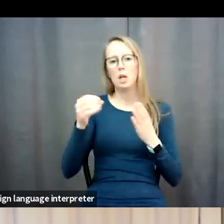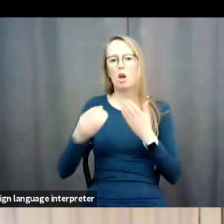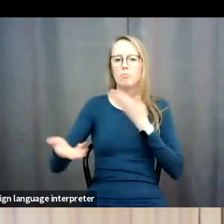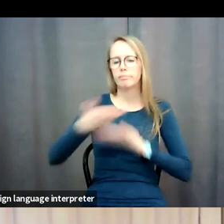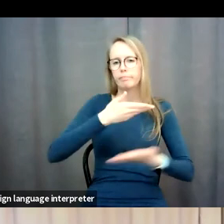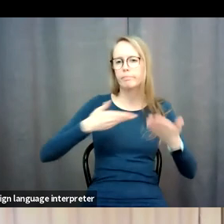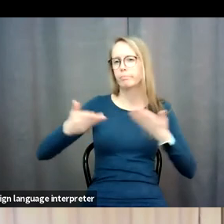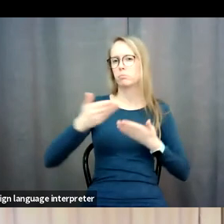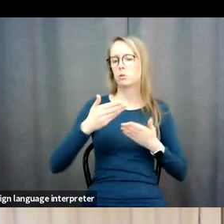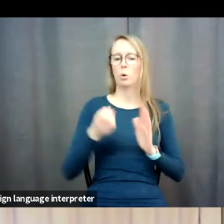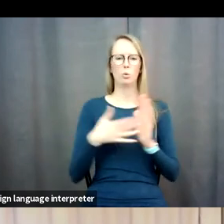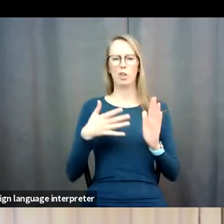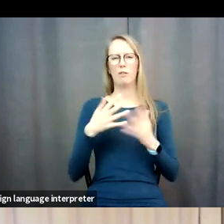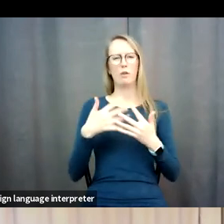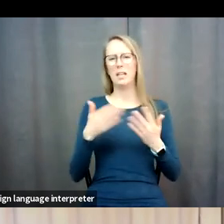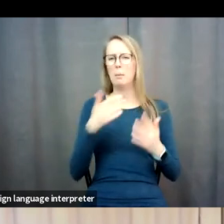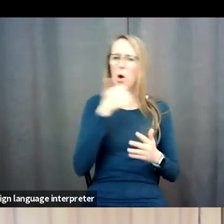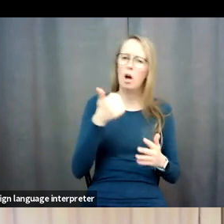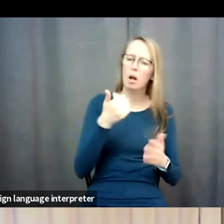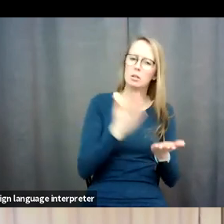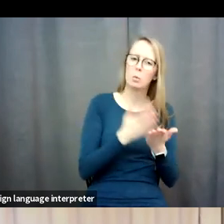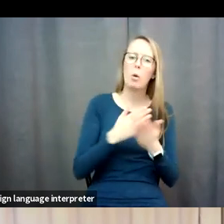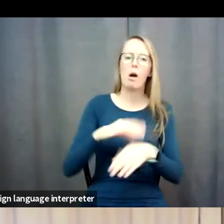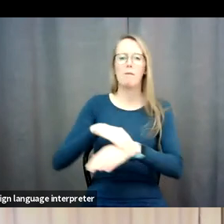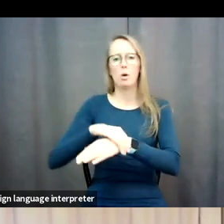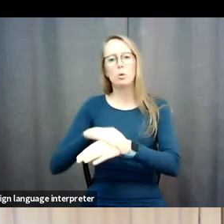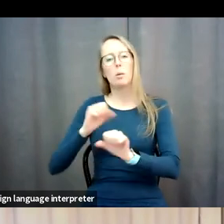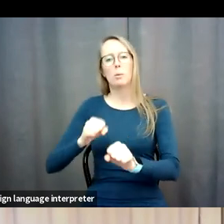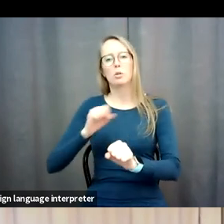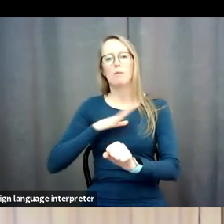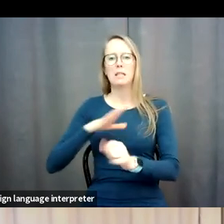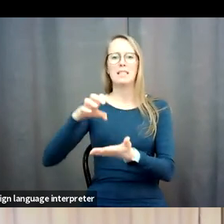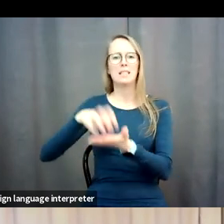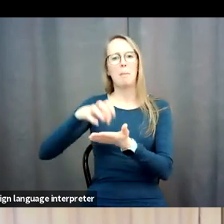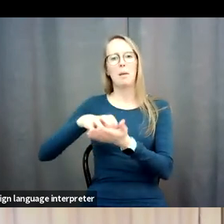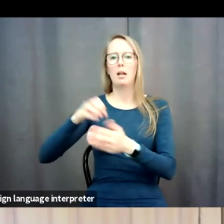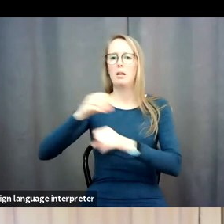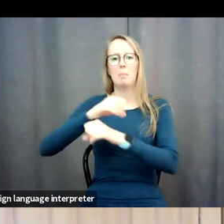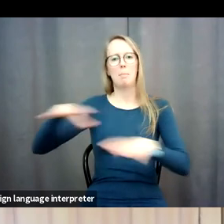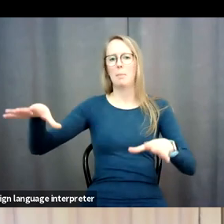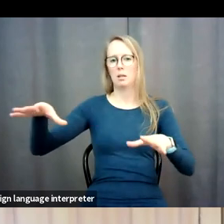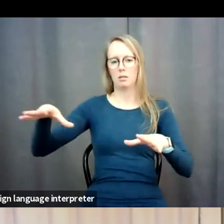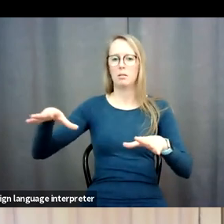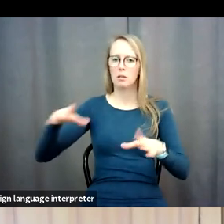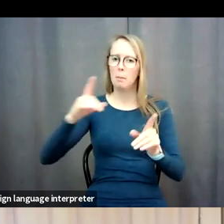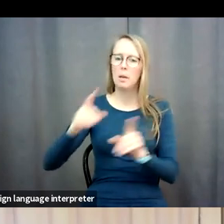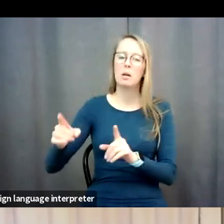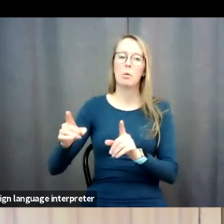couldn't be only in the schools or in the kindergarten. It should be in the society overall that people can